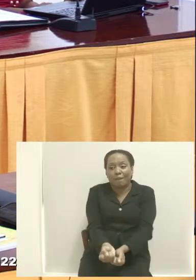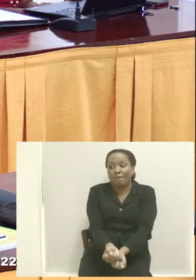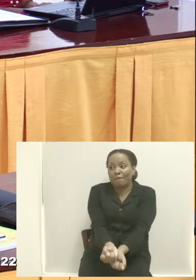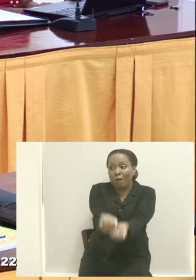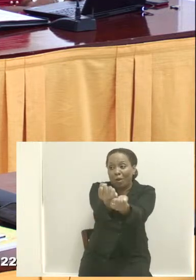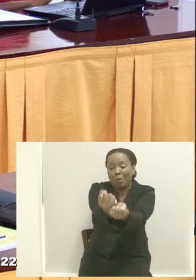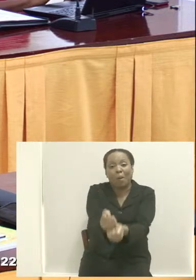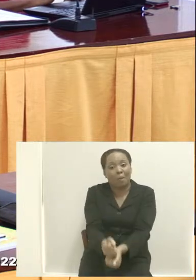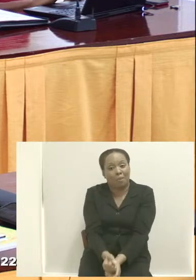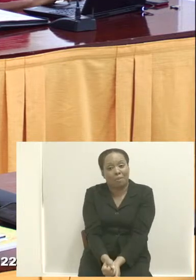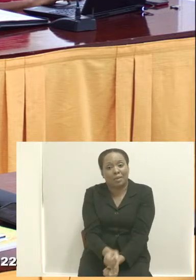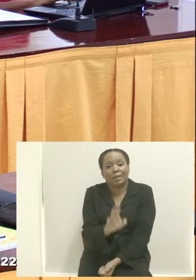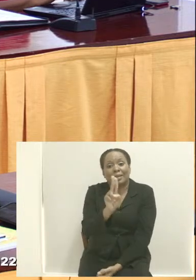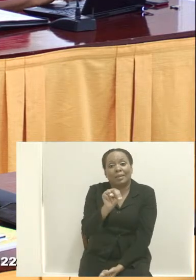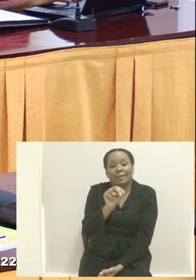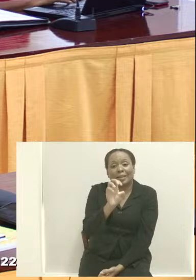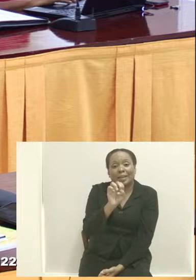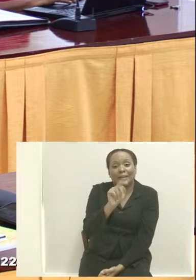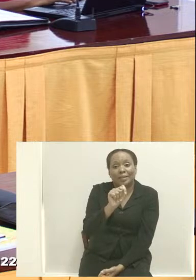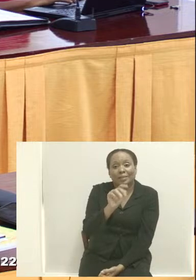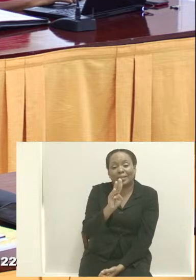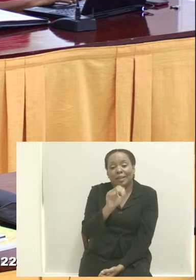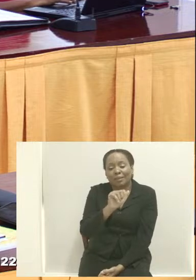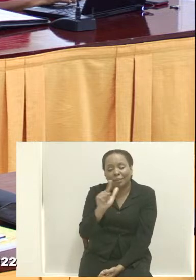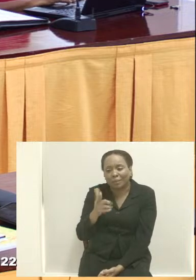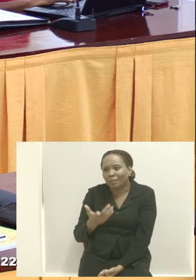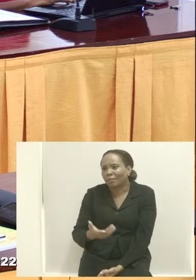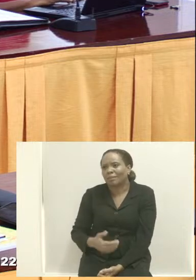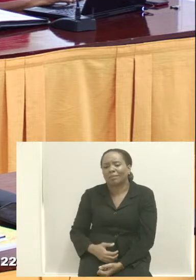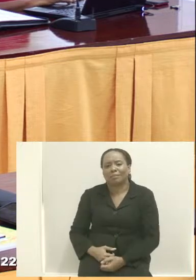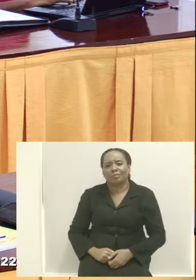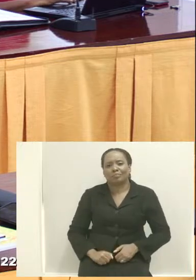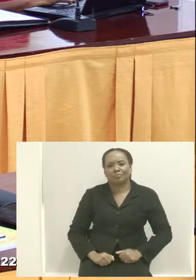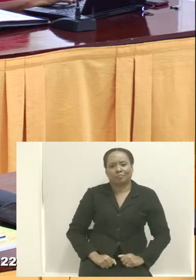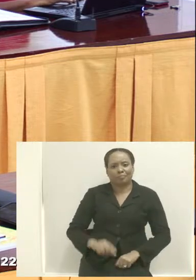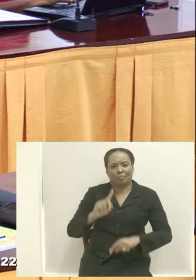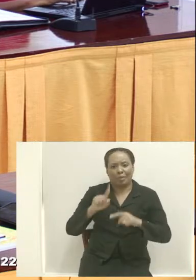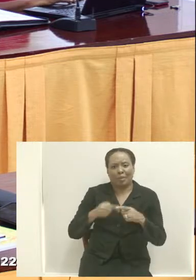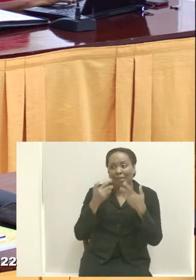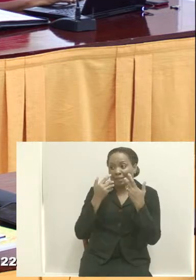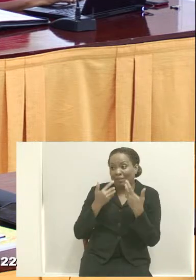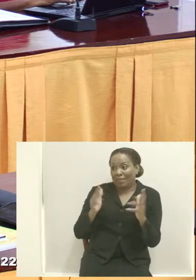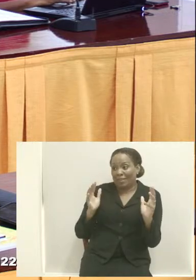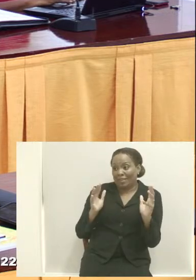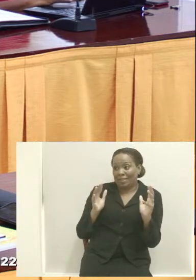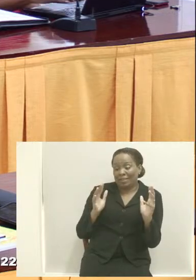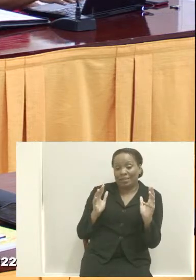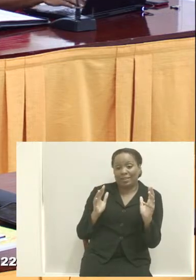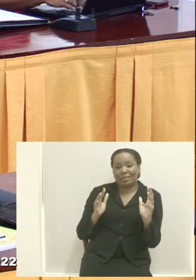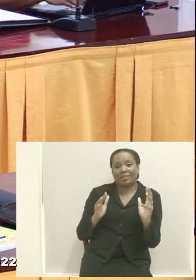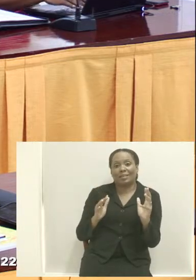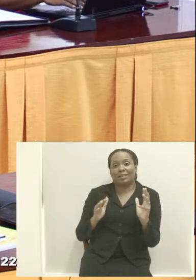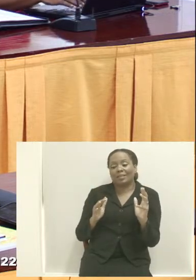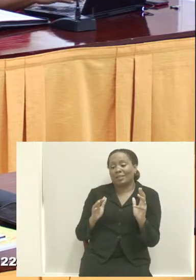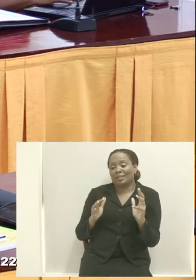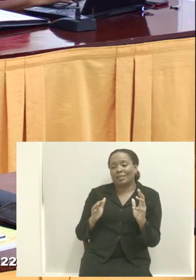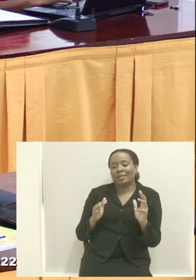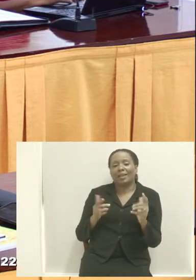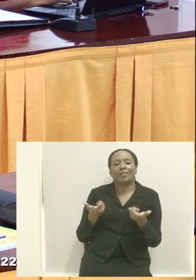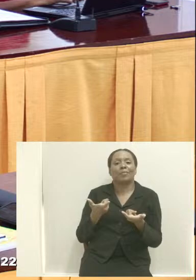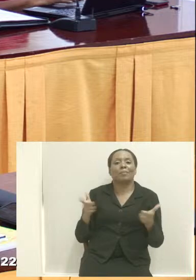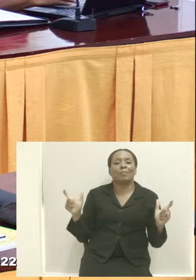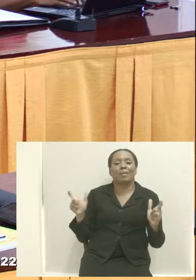and done, you break down into a massive beach party. And you party late into the night. And